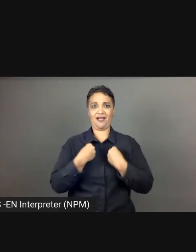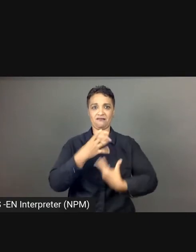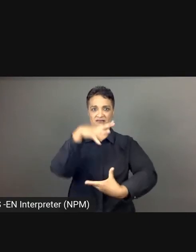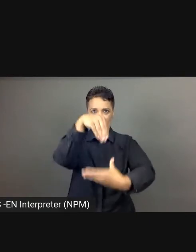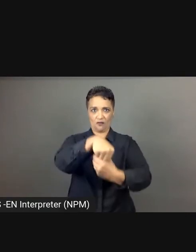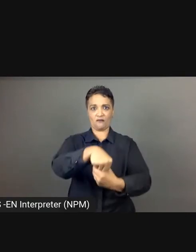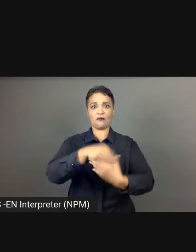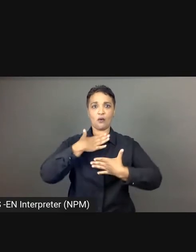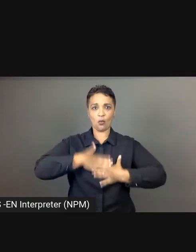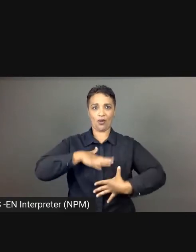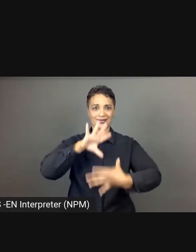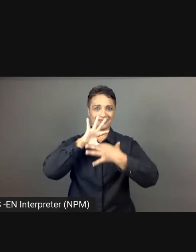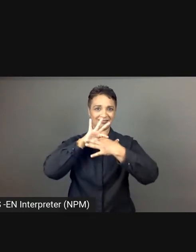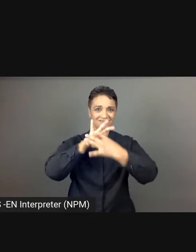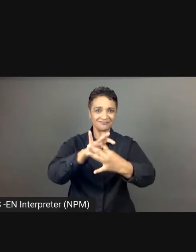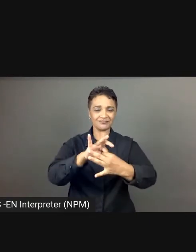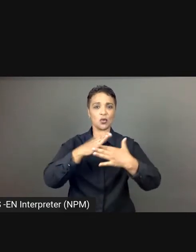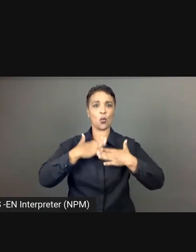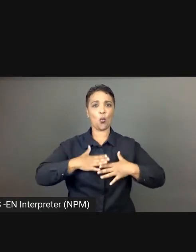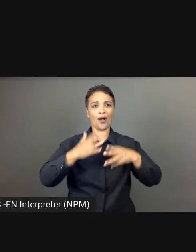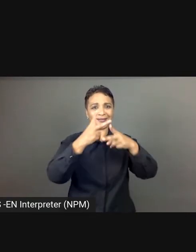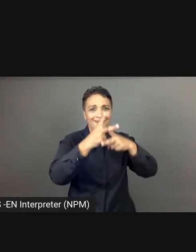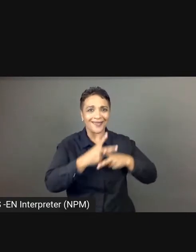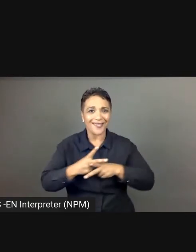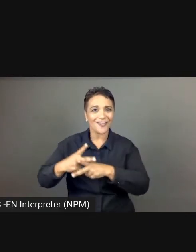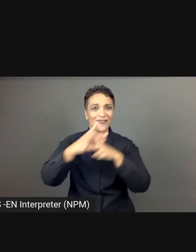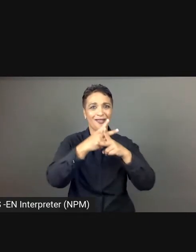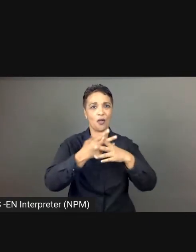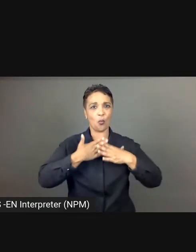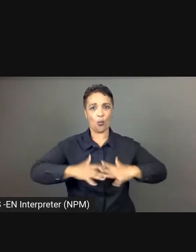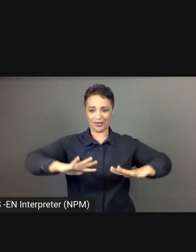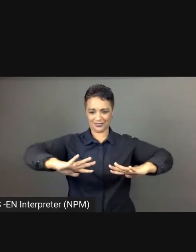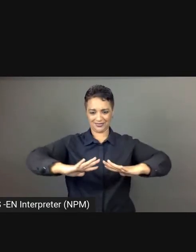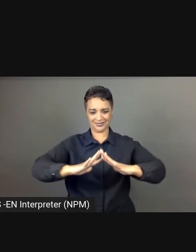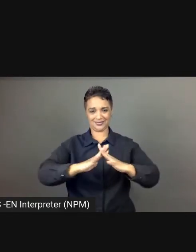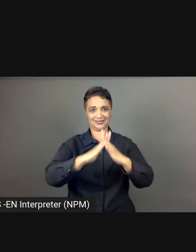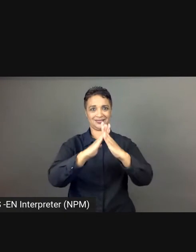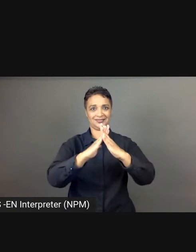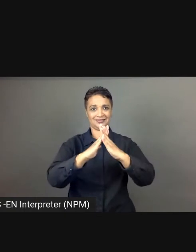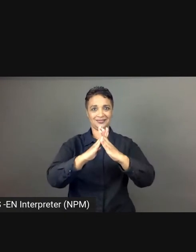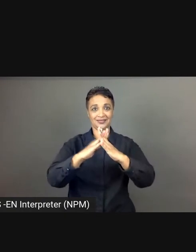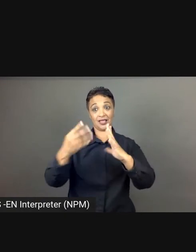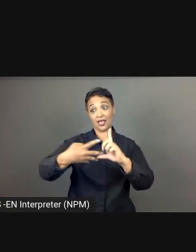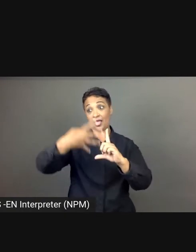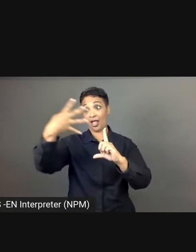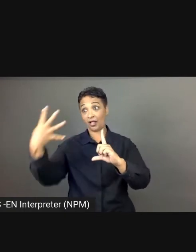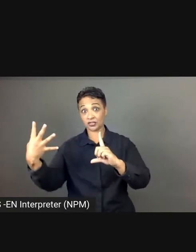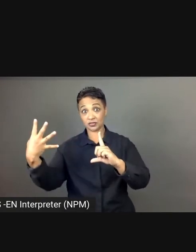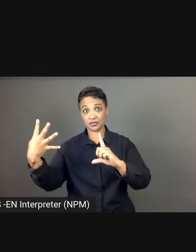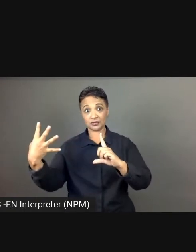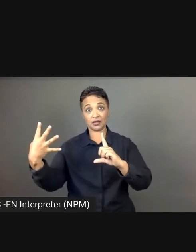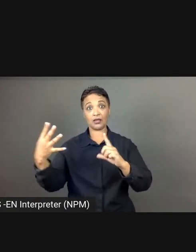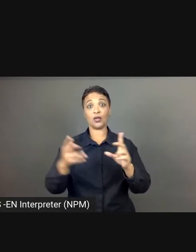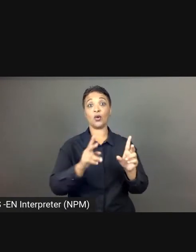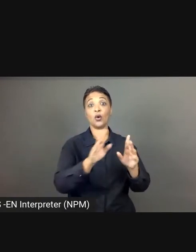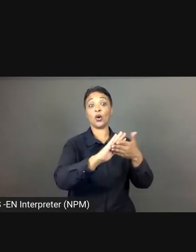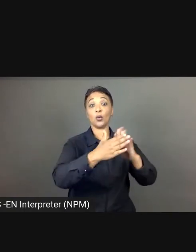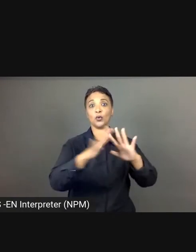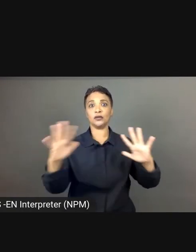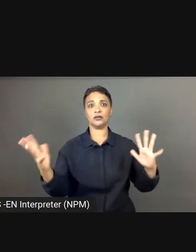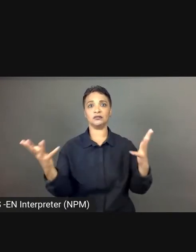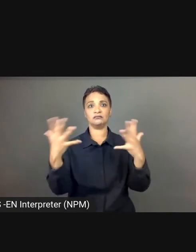and a sense of care that LGBTIQ people in emergencies show for each